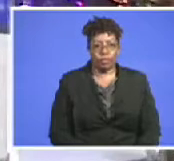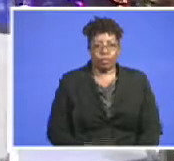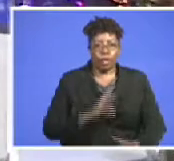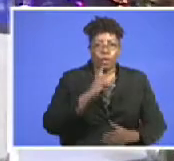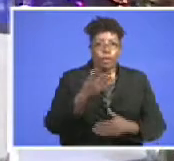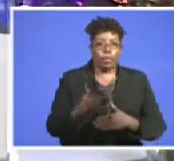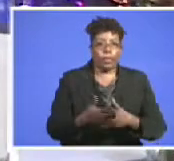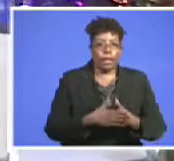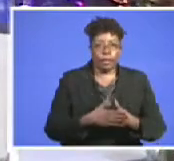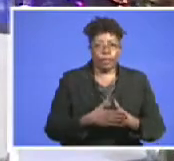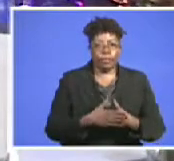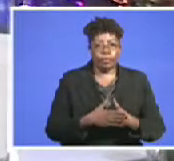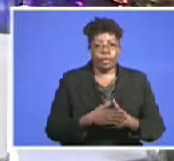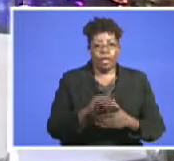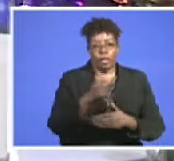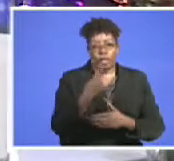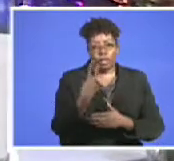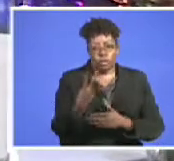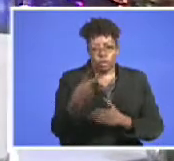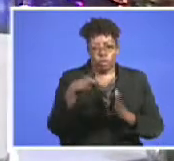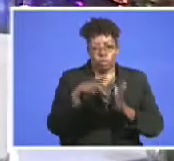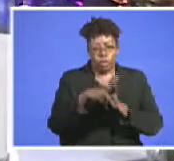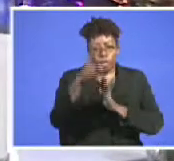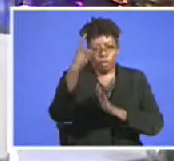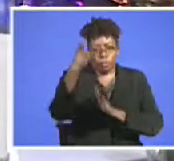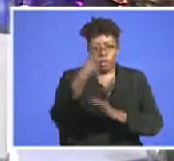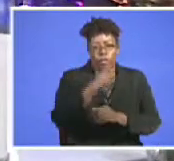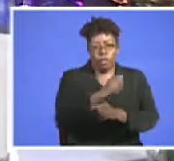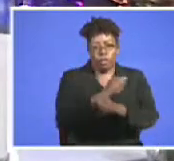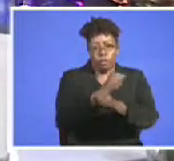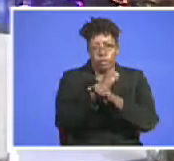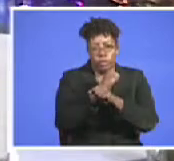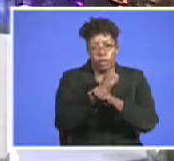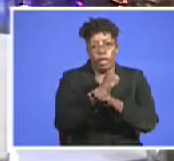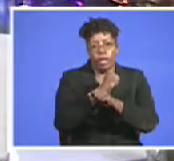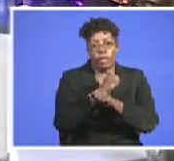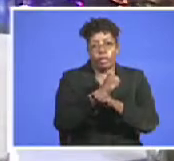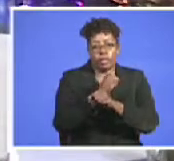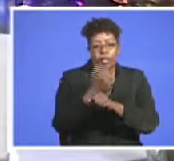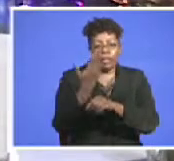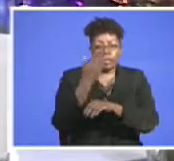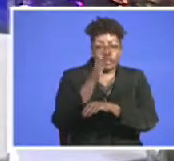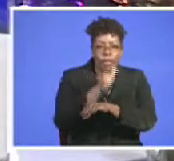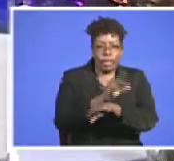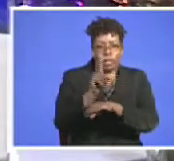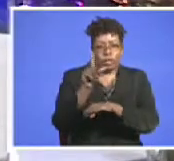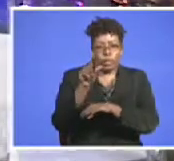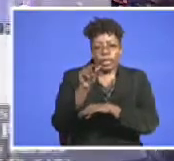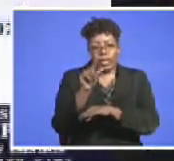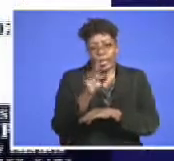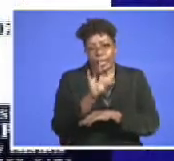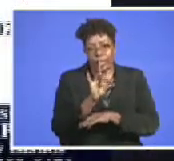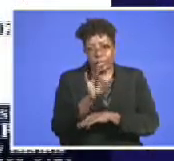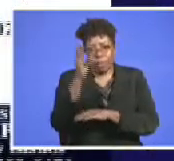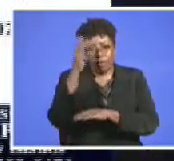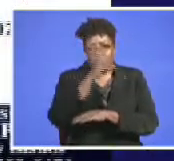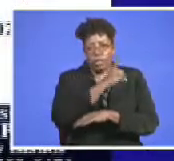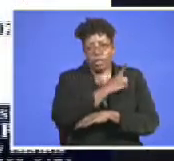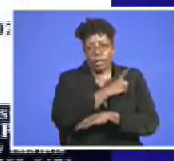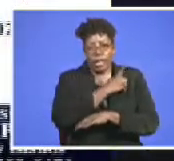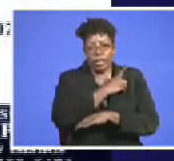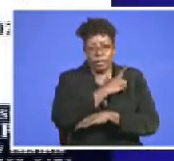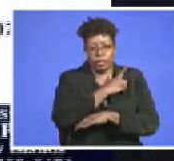Welcome back. Another two murder suspects are in police custody after being captured overnight. 28-year-old Marlon Darling